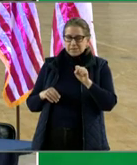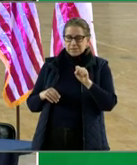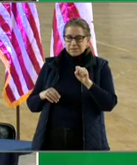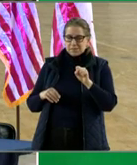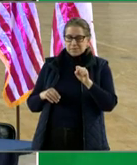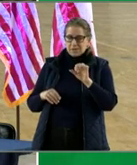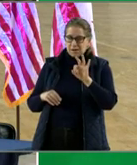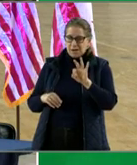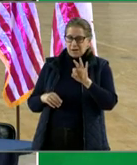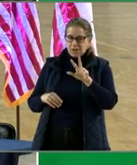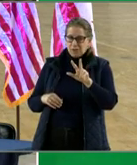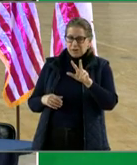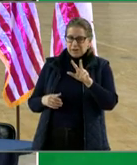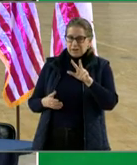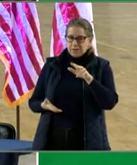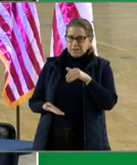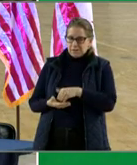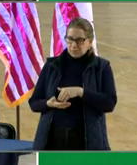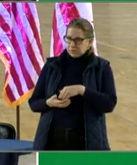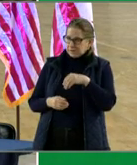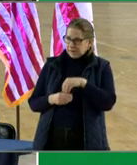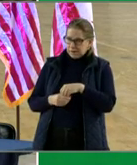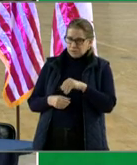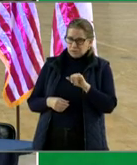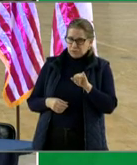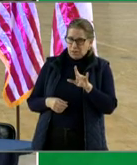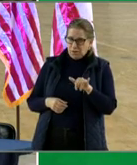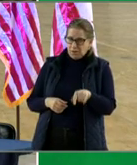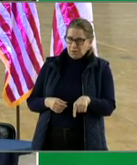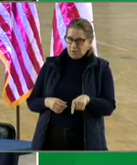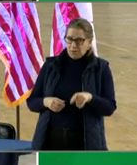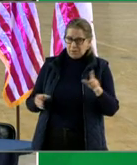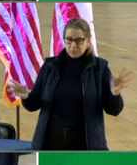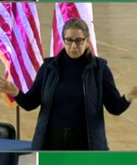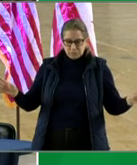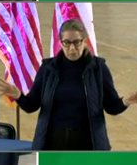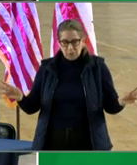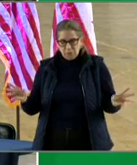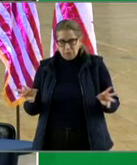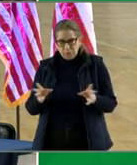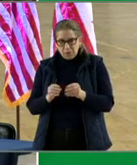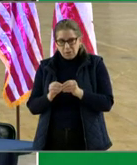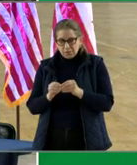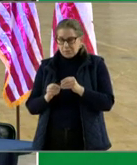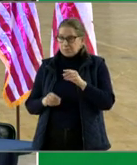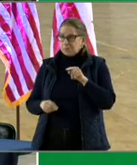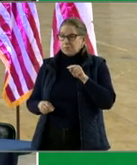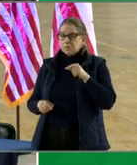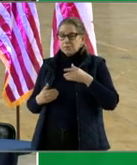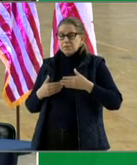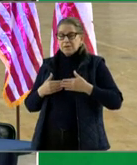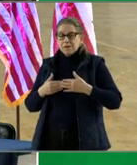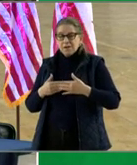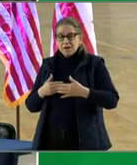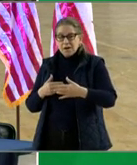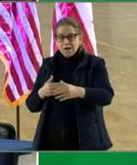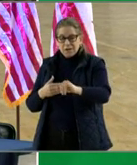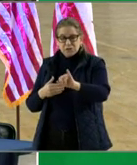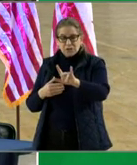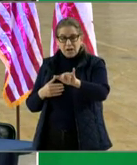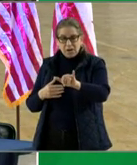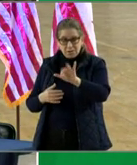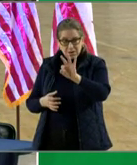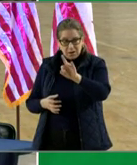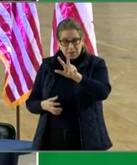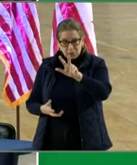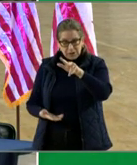is the city saying that we're going to have 93,000 cumulative cases by July, or 93,000 cases through the length of this